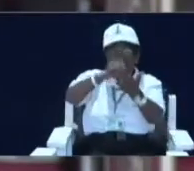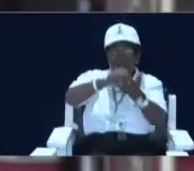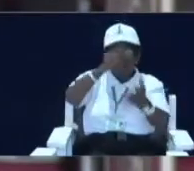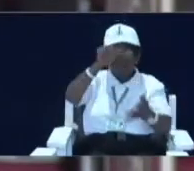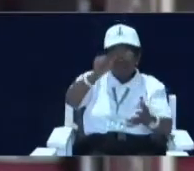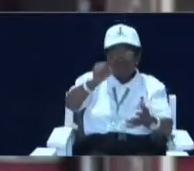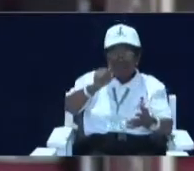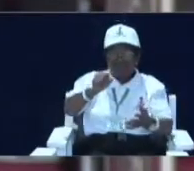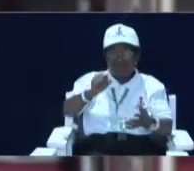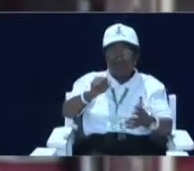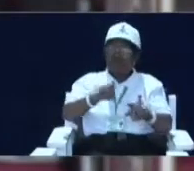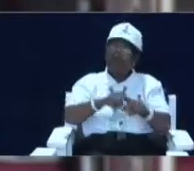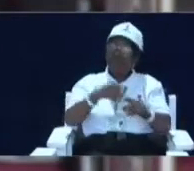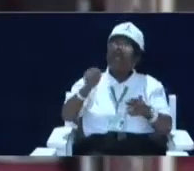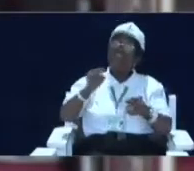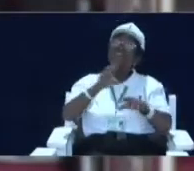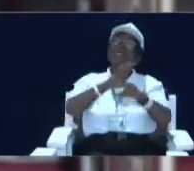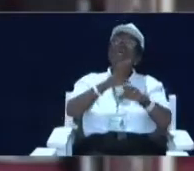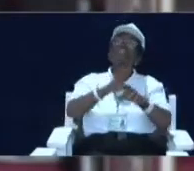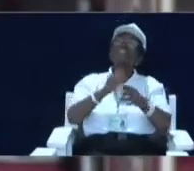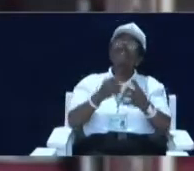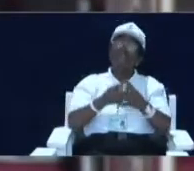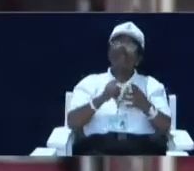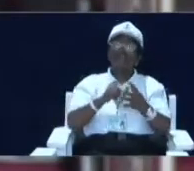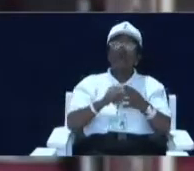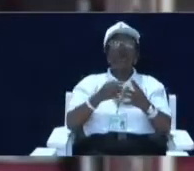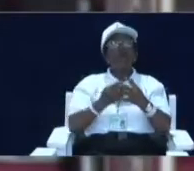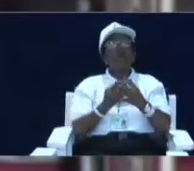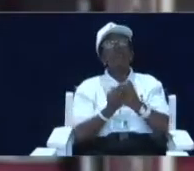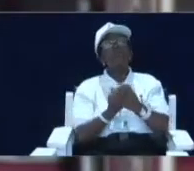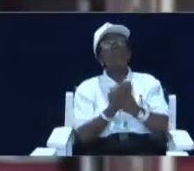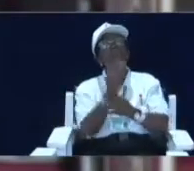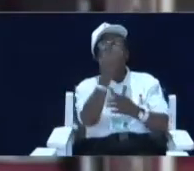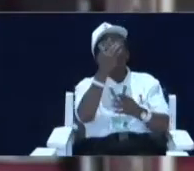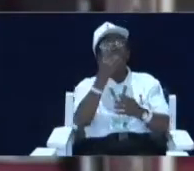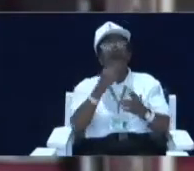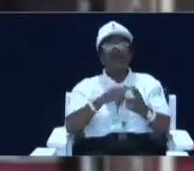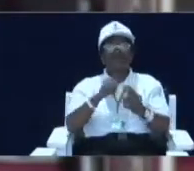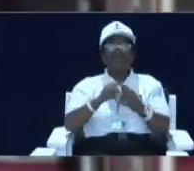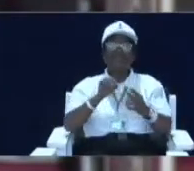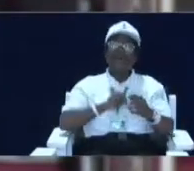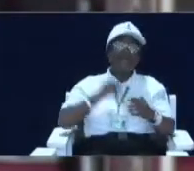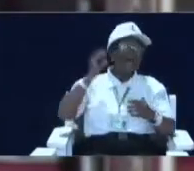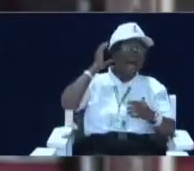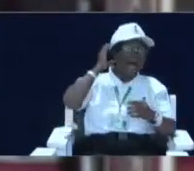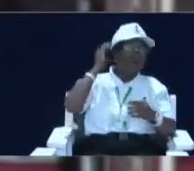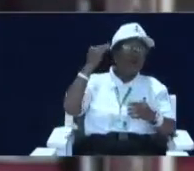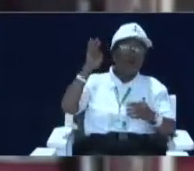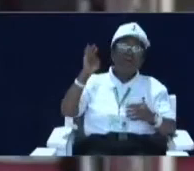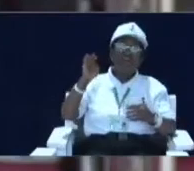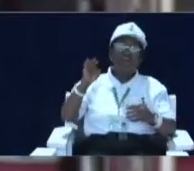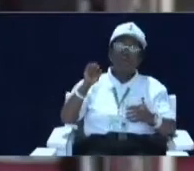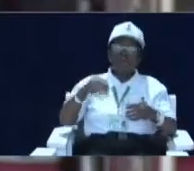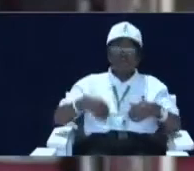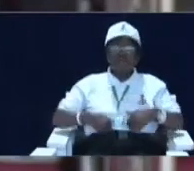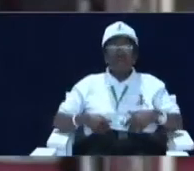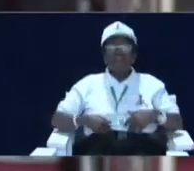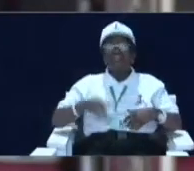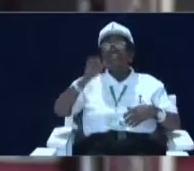And the church began to grow. And then I heard of Yonggi Cho in South